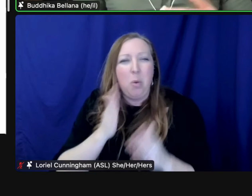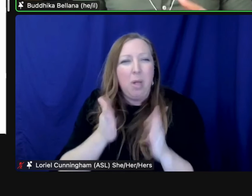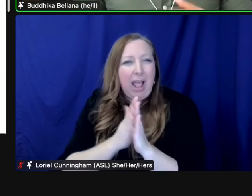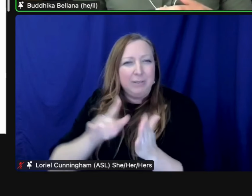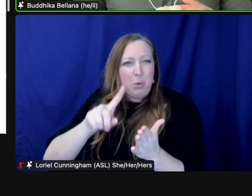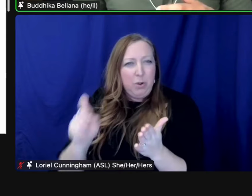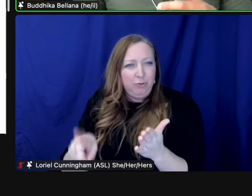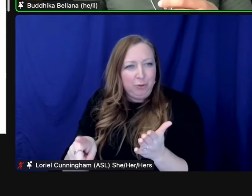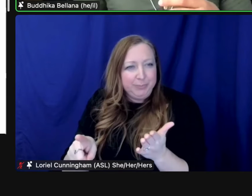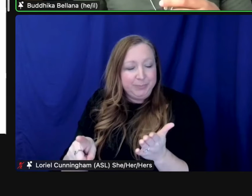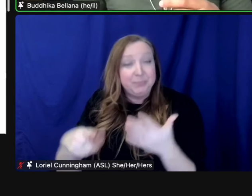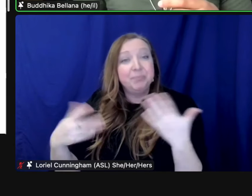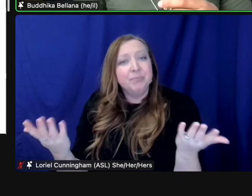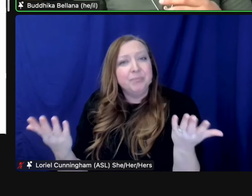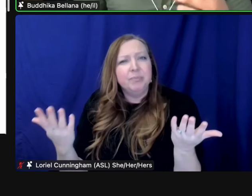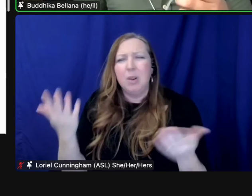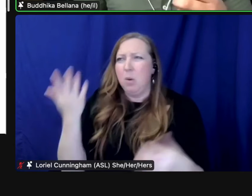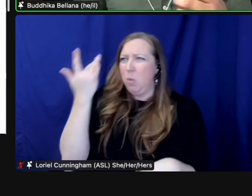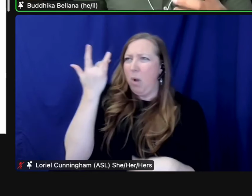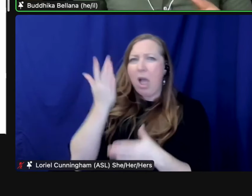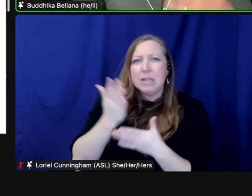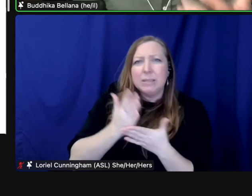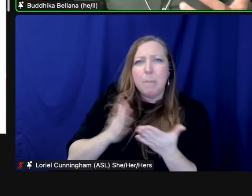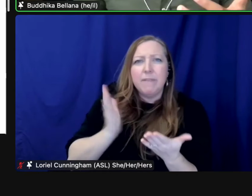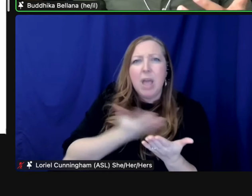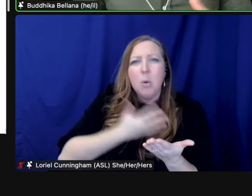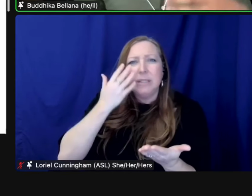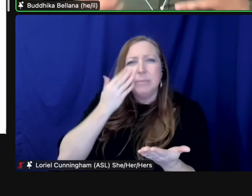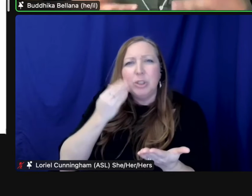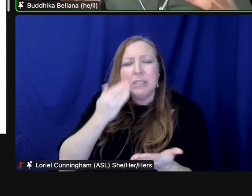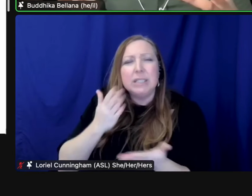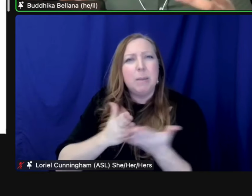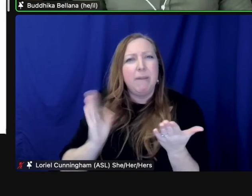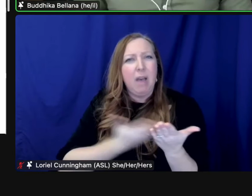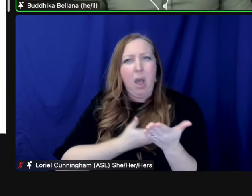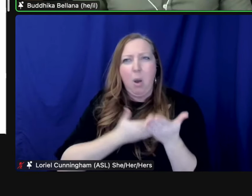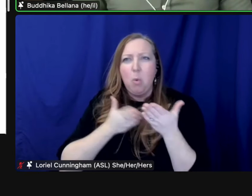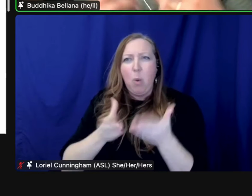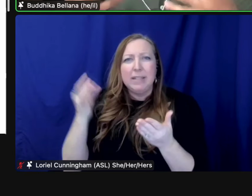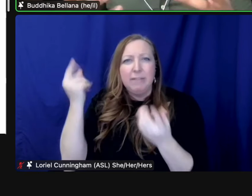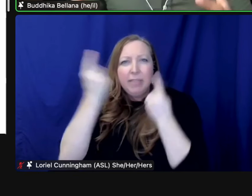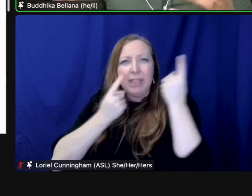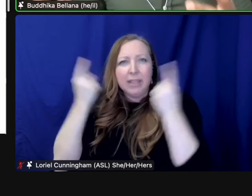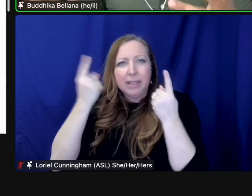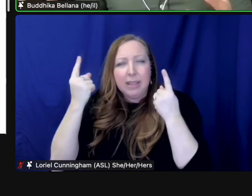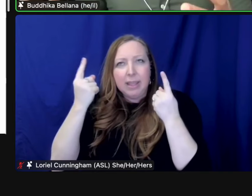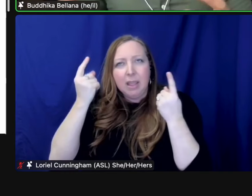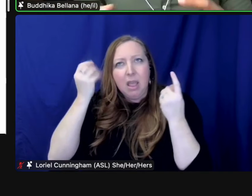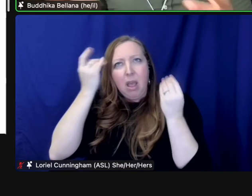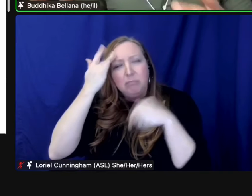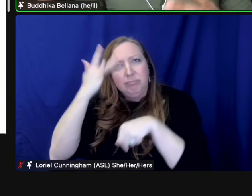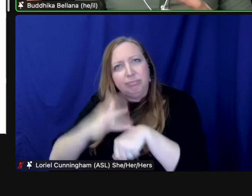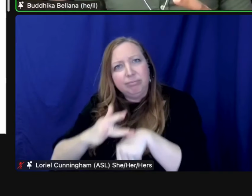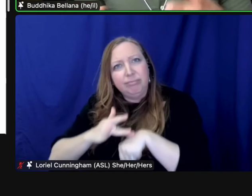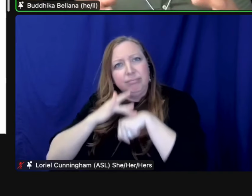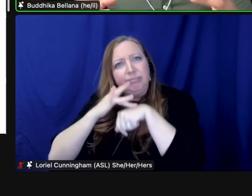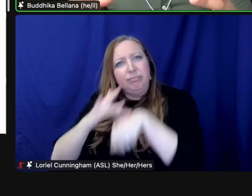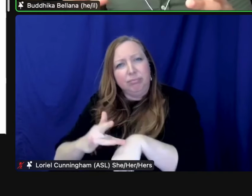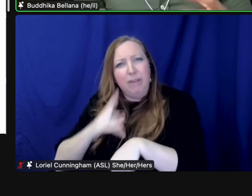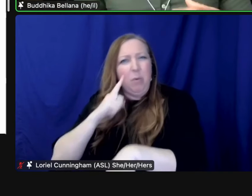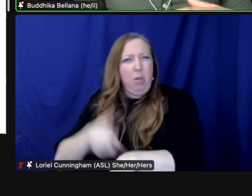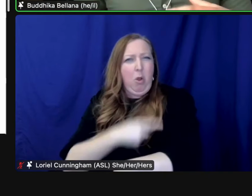why some experiences or ways of thinking seem to linger in our minds for longer than others. So